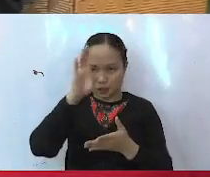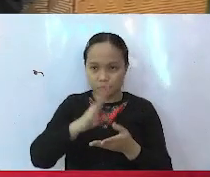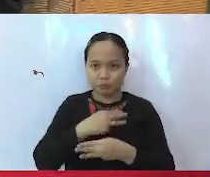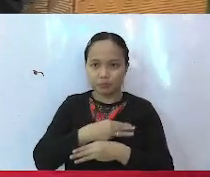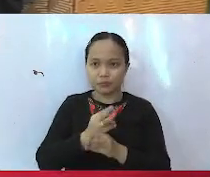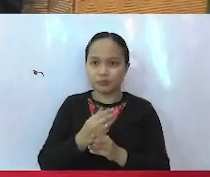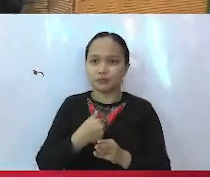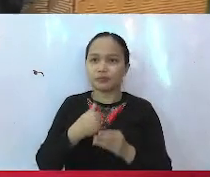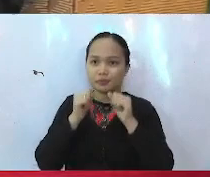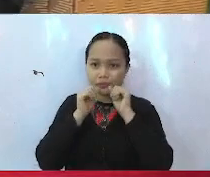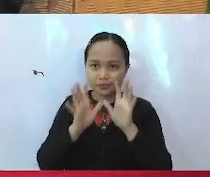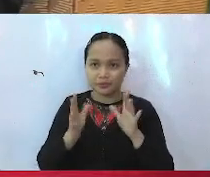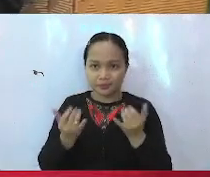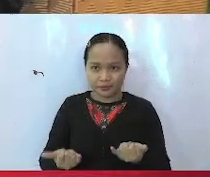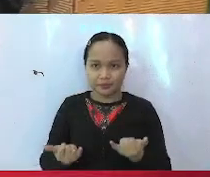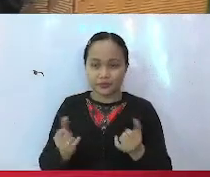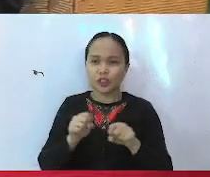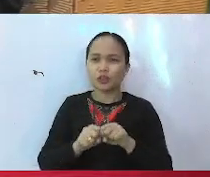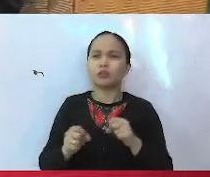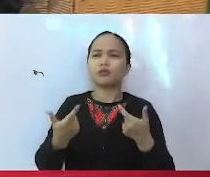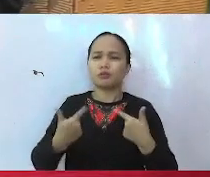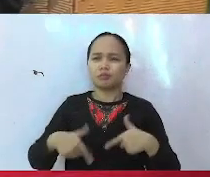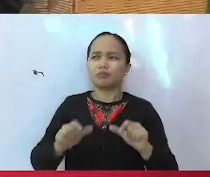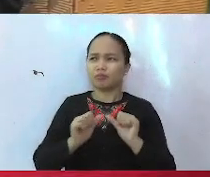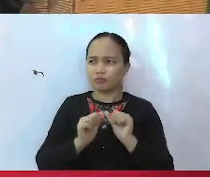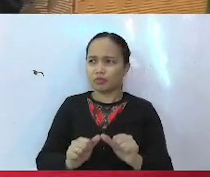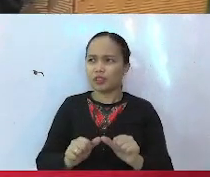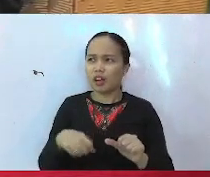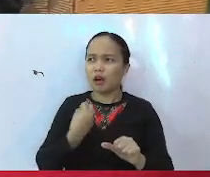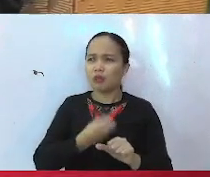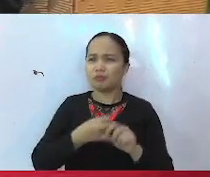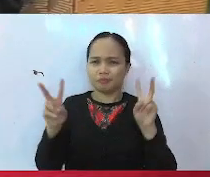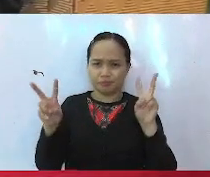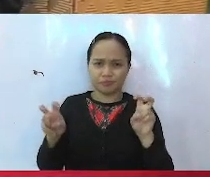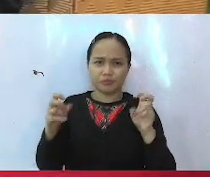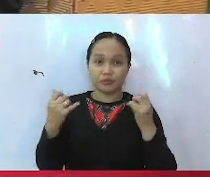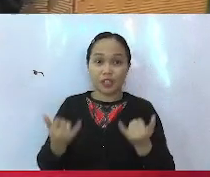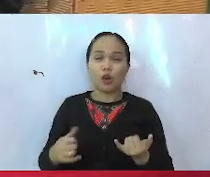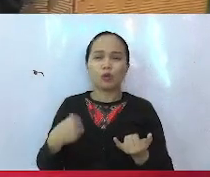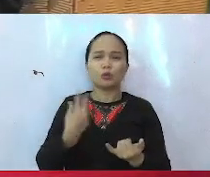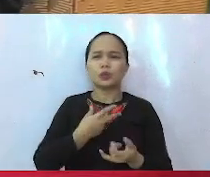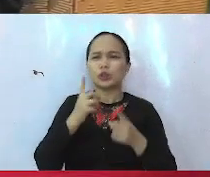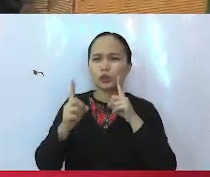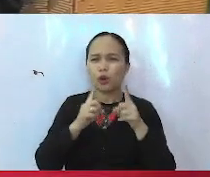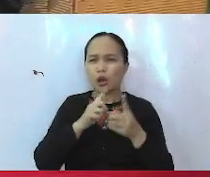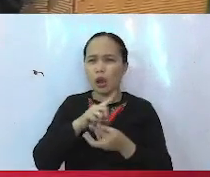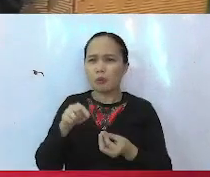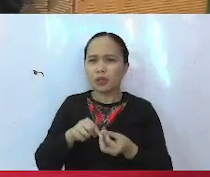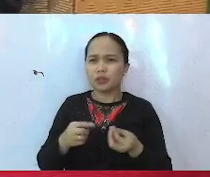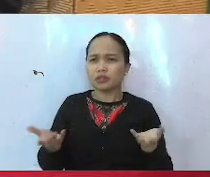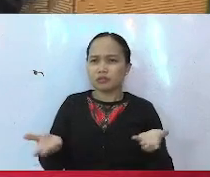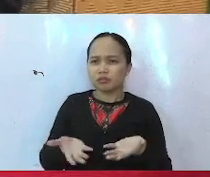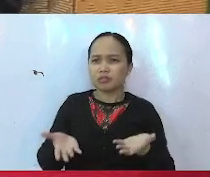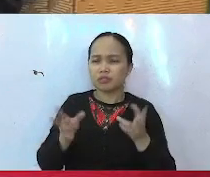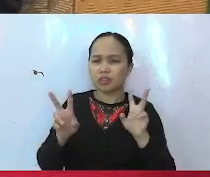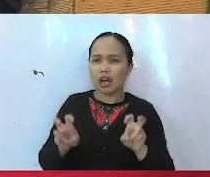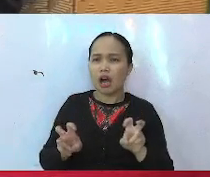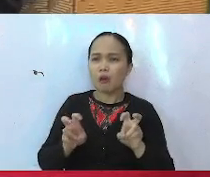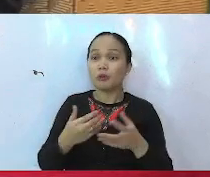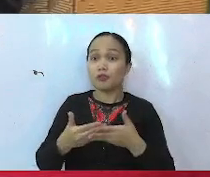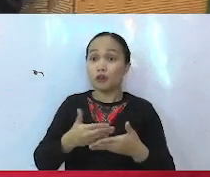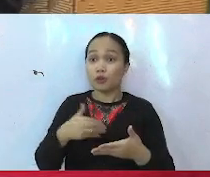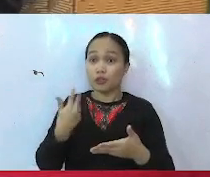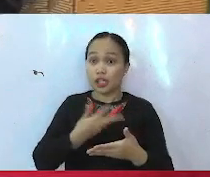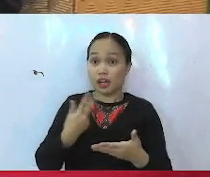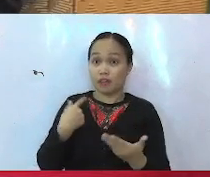Amen. Amen. Amen. Amen. Amen. All right, let's go to our topic, Brother Blake, because we were talking about this topic before we had this program.